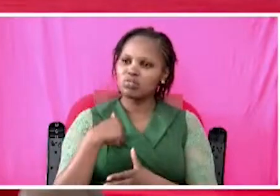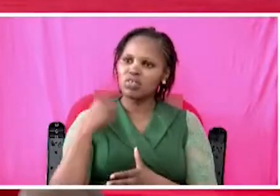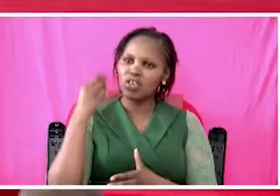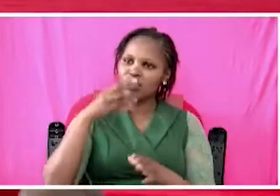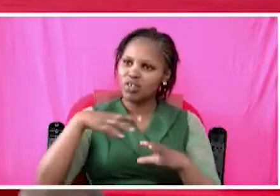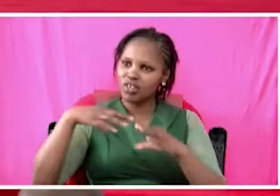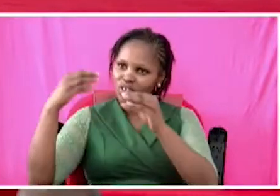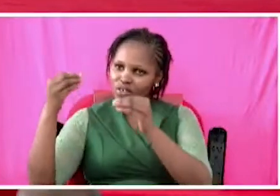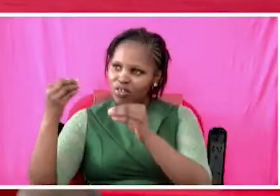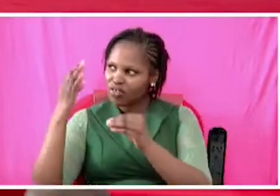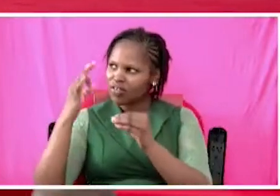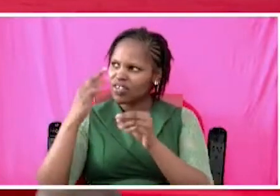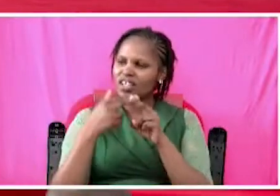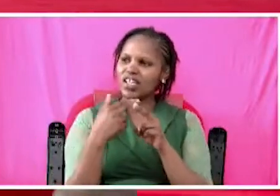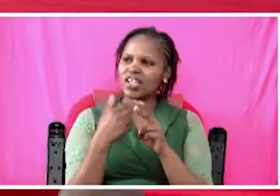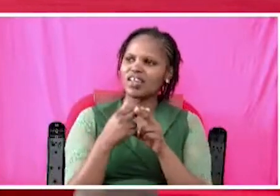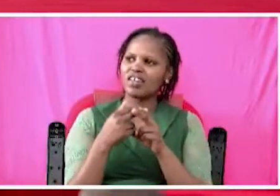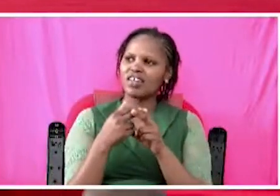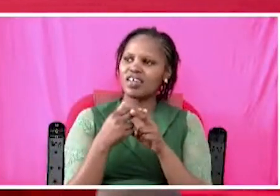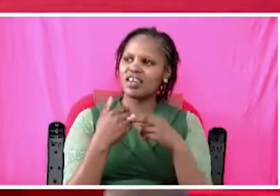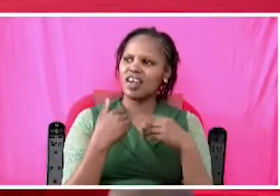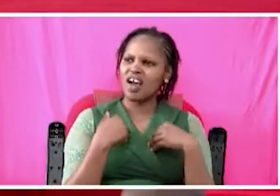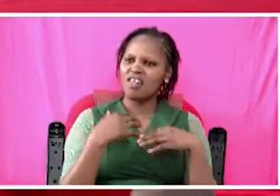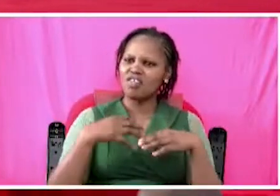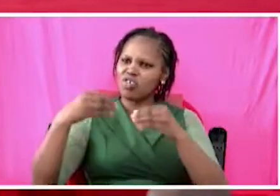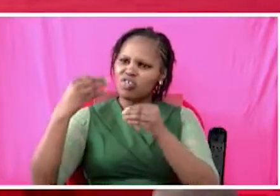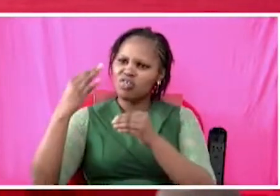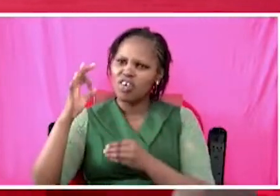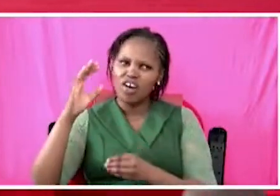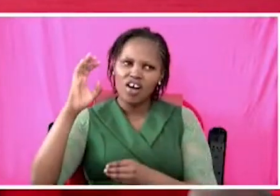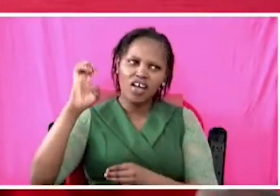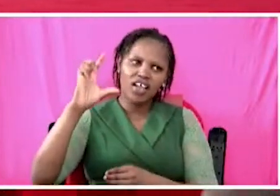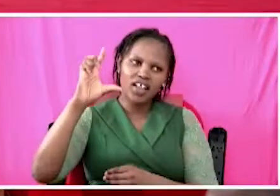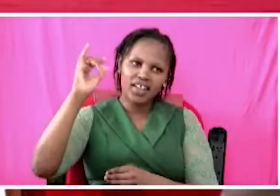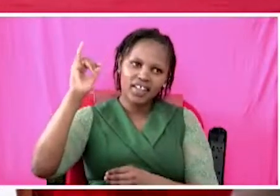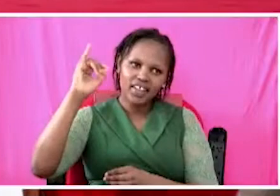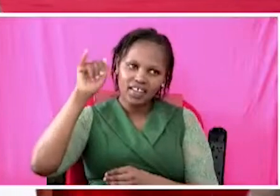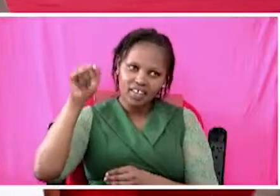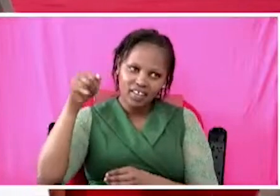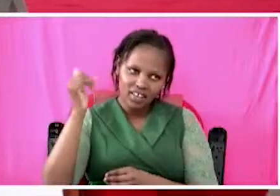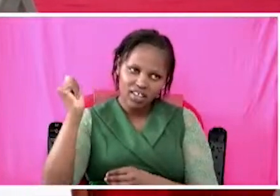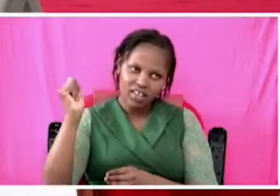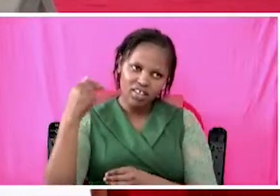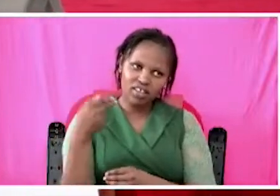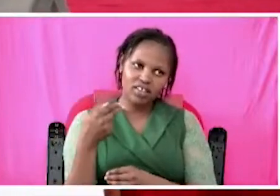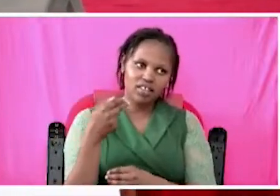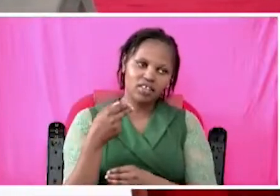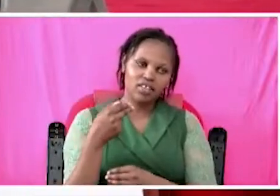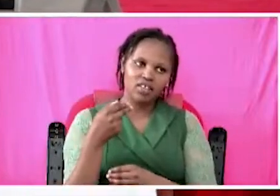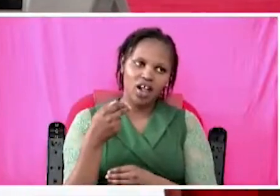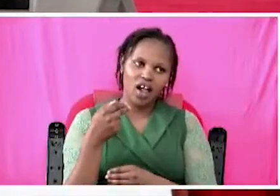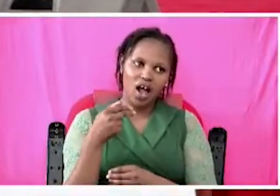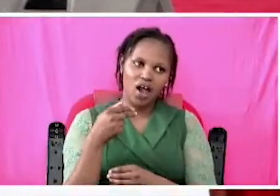known. So I've gone for Elijah. He spoke about Obadiah in 1 Kings,